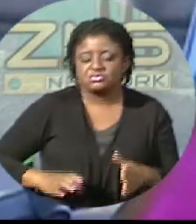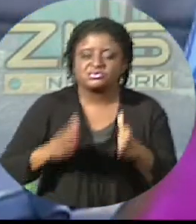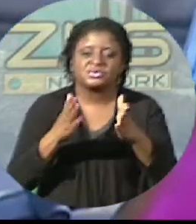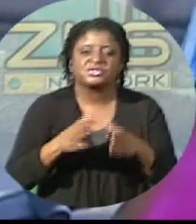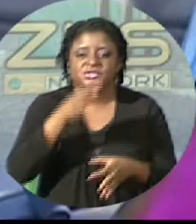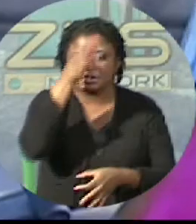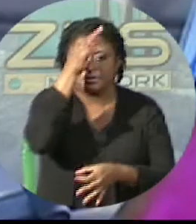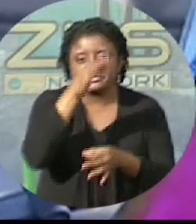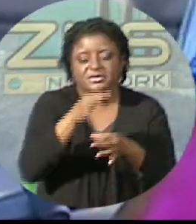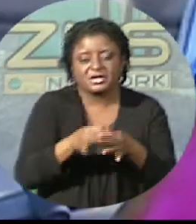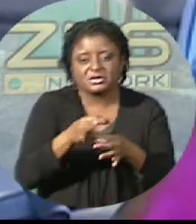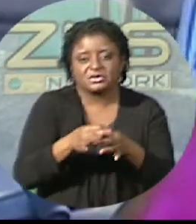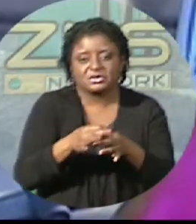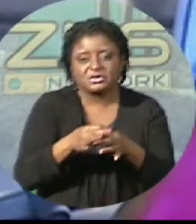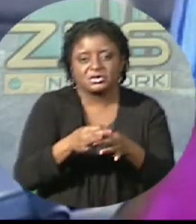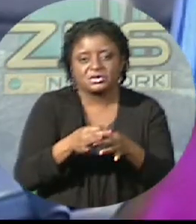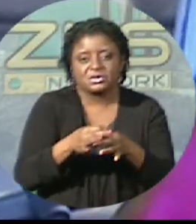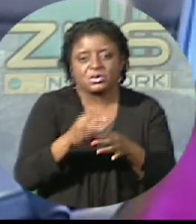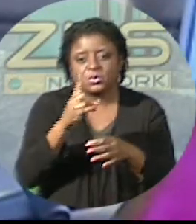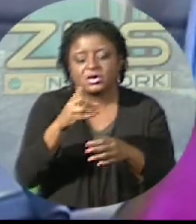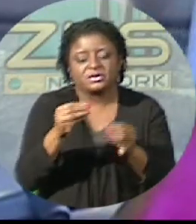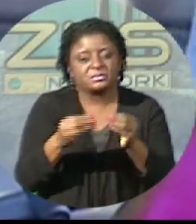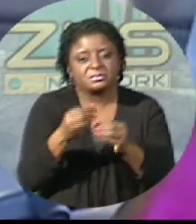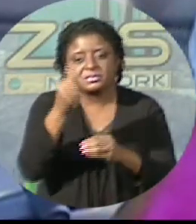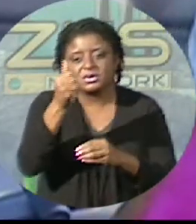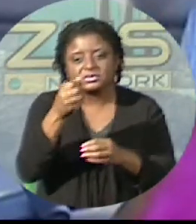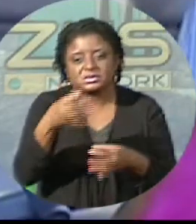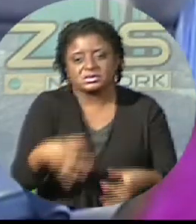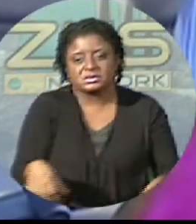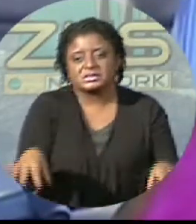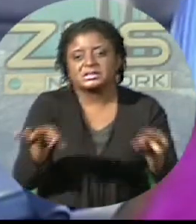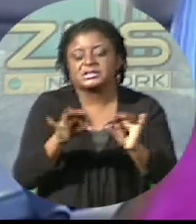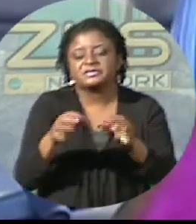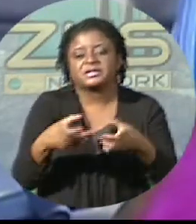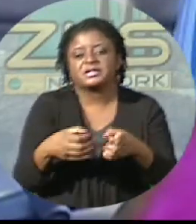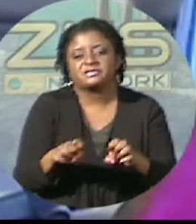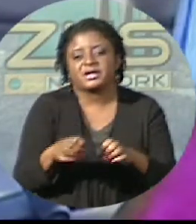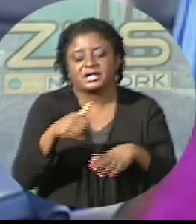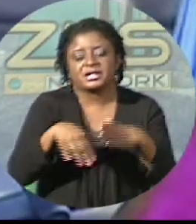one of the most significant events in the calendar.